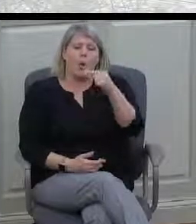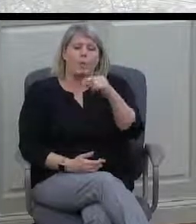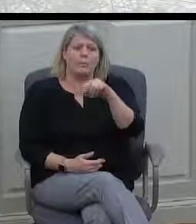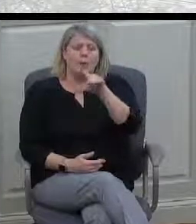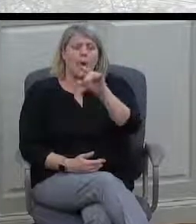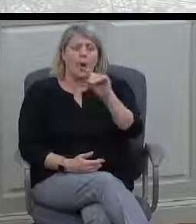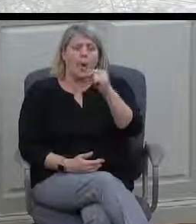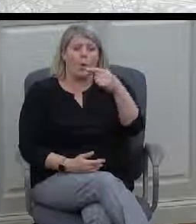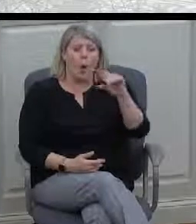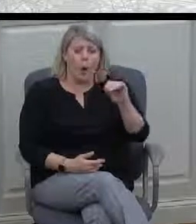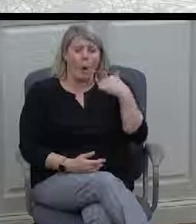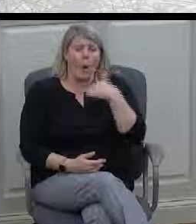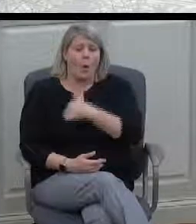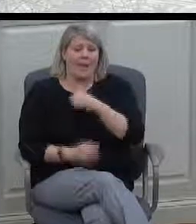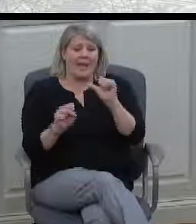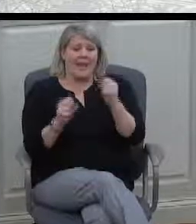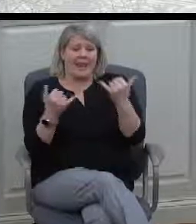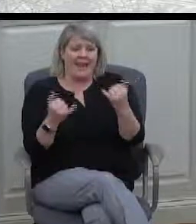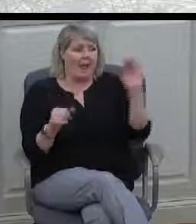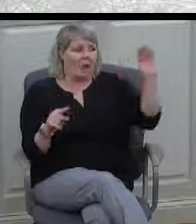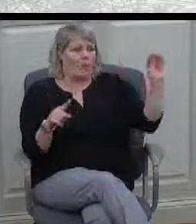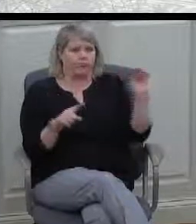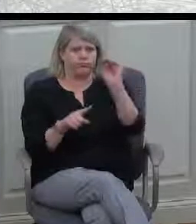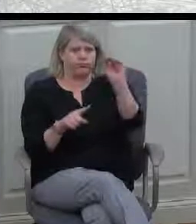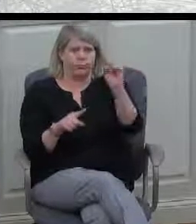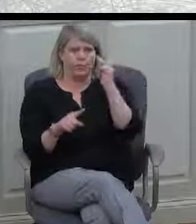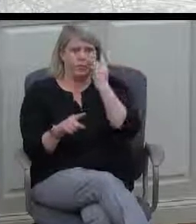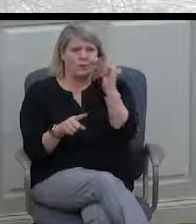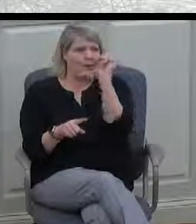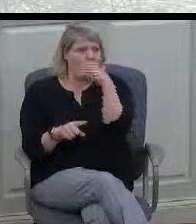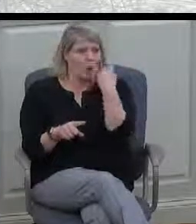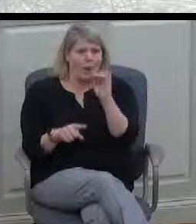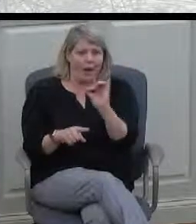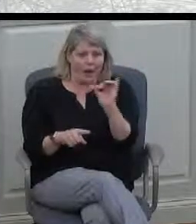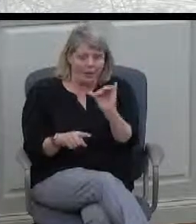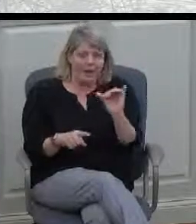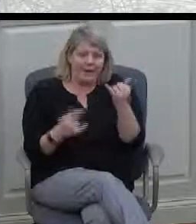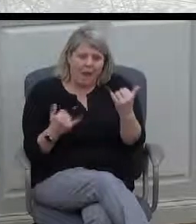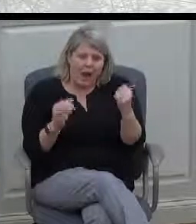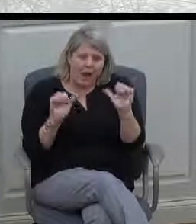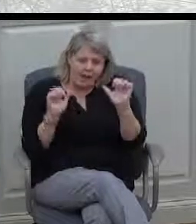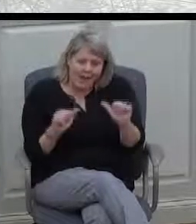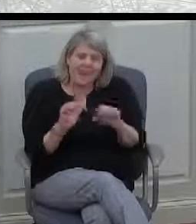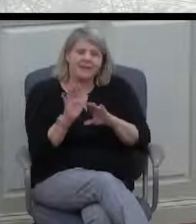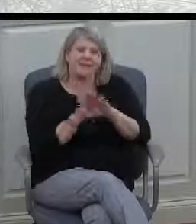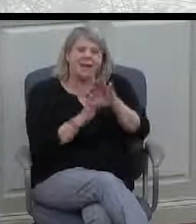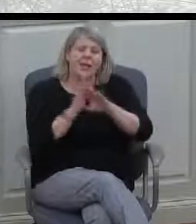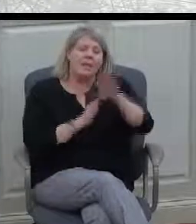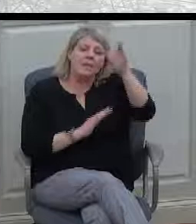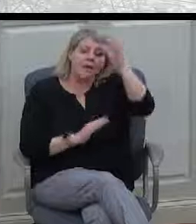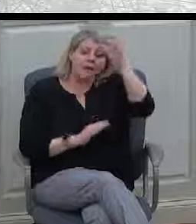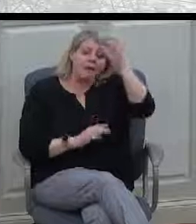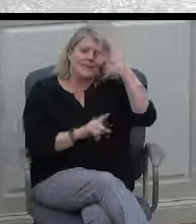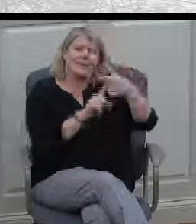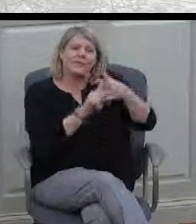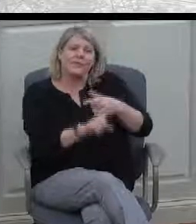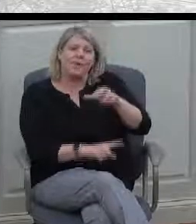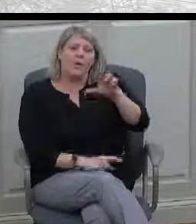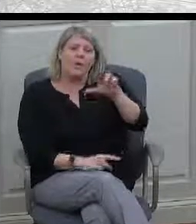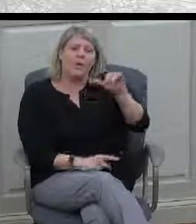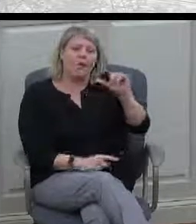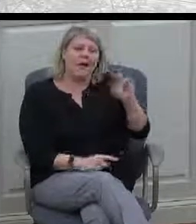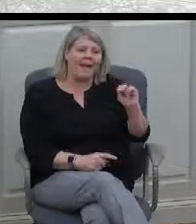that looks. Now that we've kind of moved forward on that, I can get some concepts from Ryan to bring those back to you all to